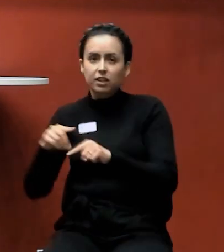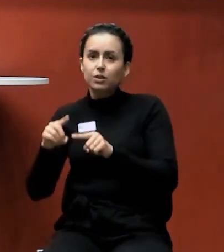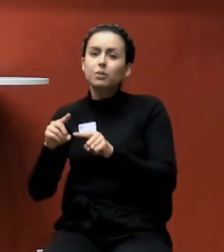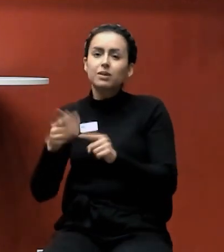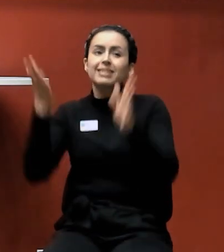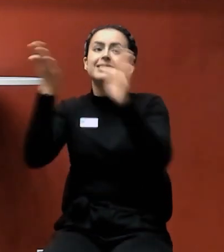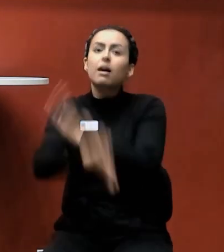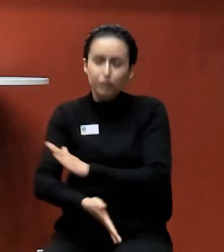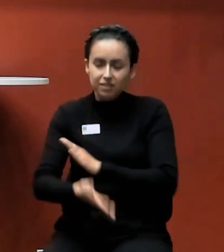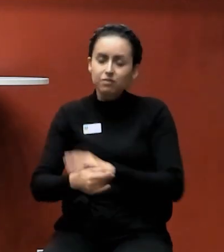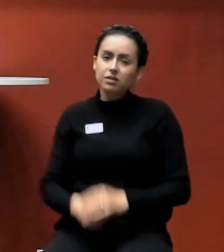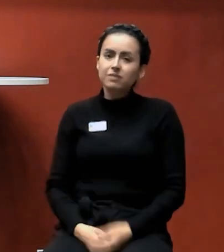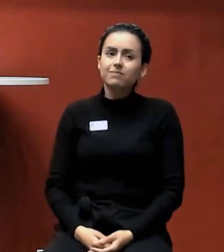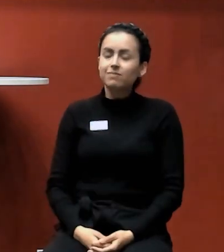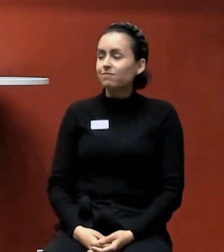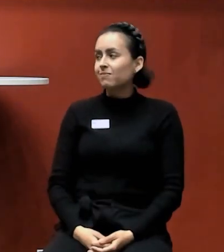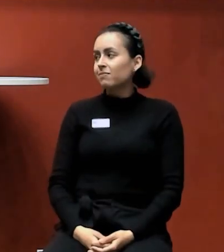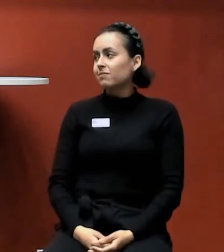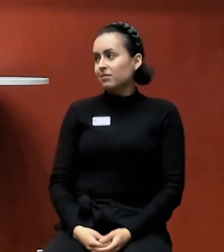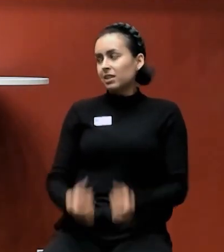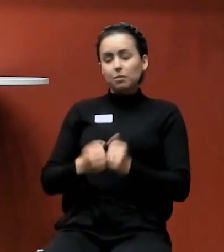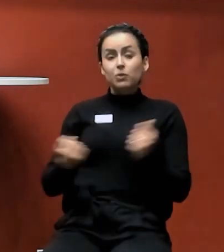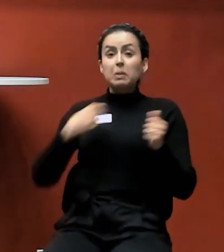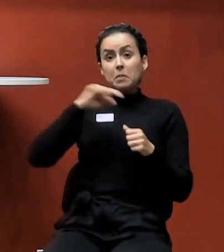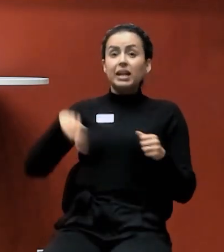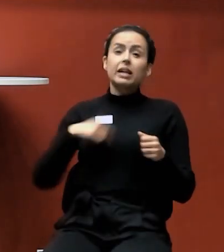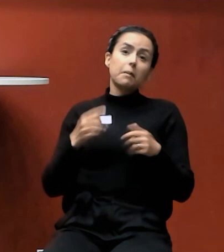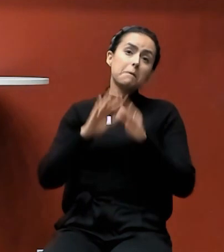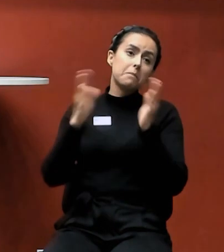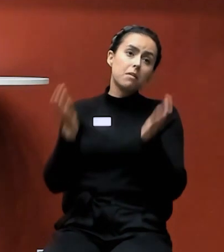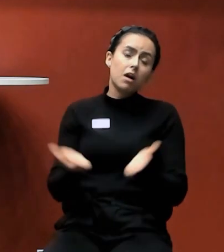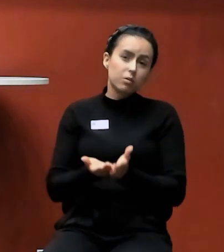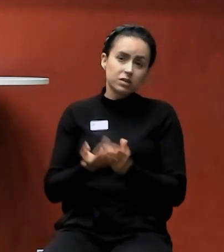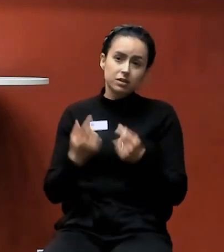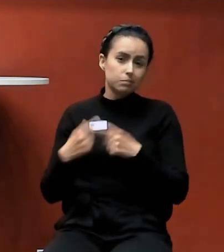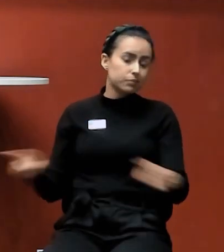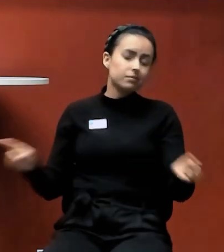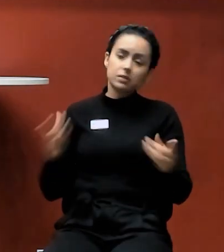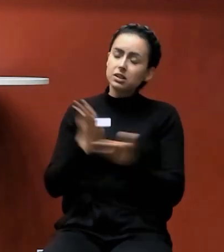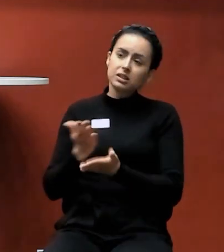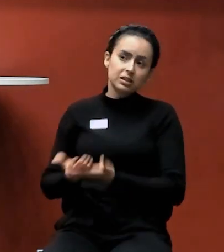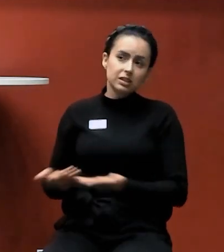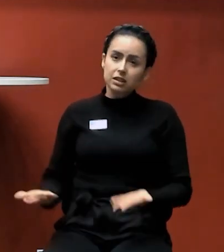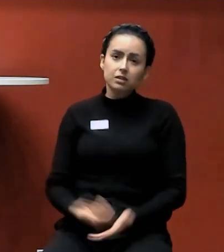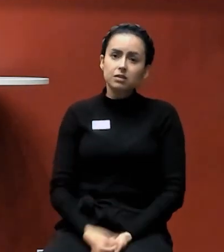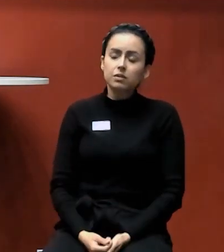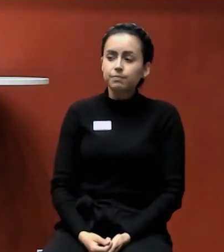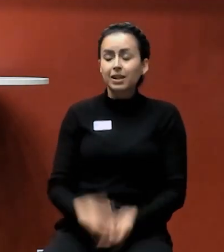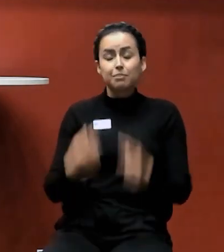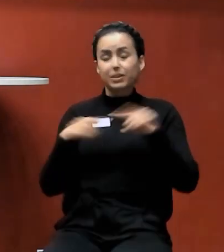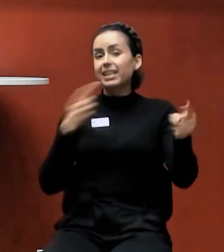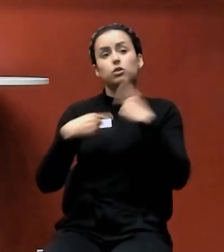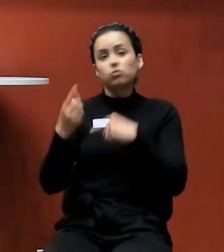But really, in our world, it's not a different. No. It's not a different